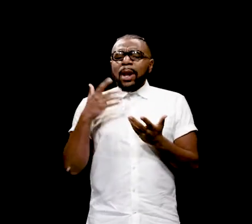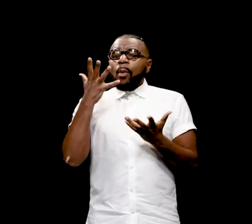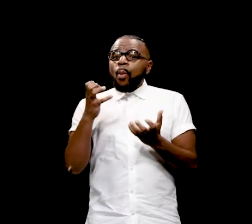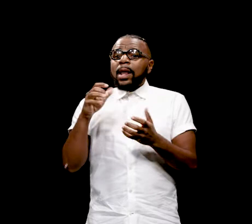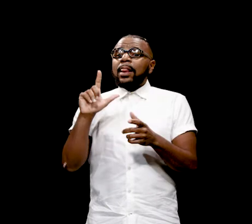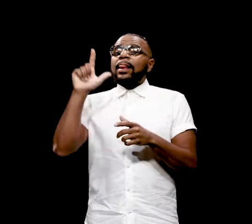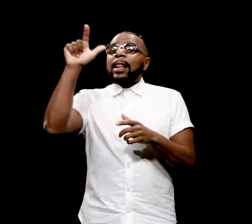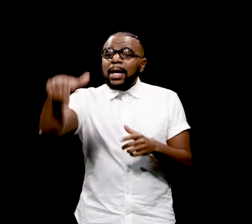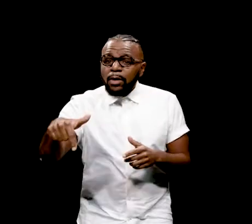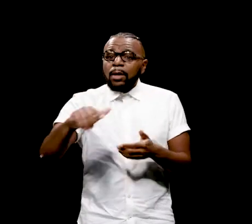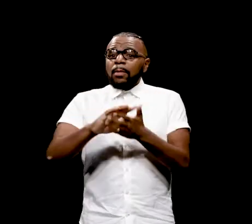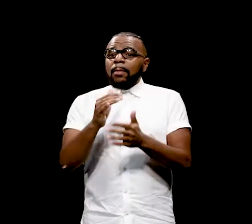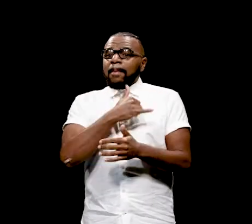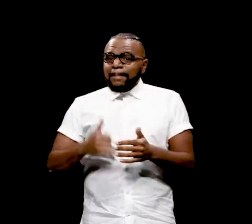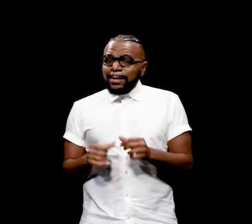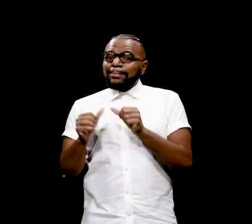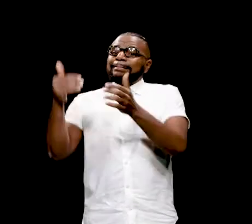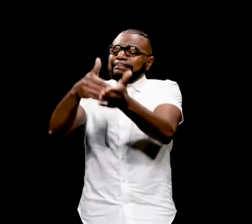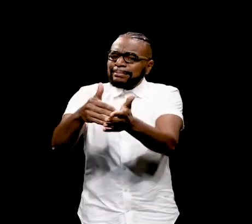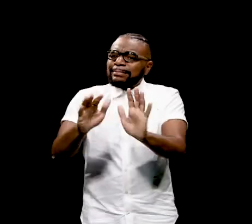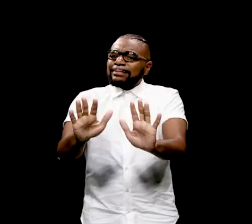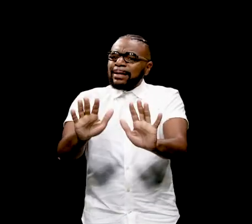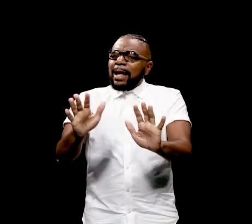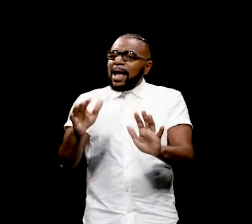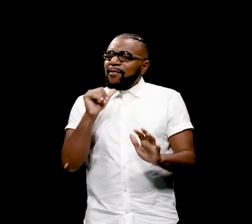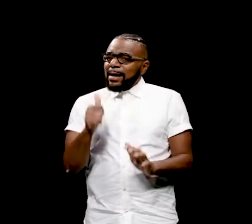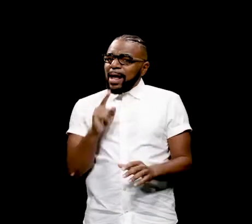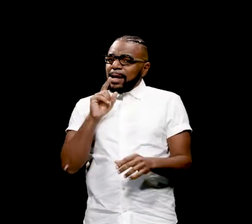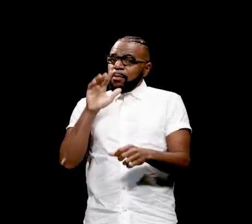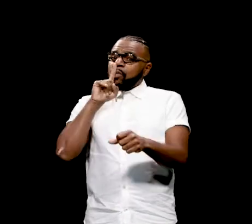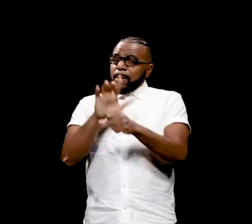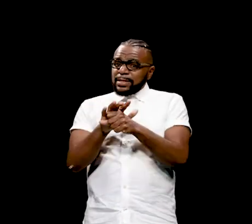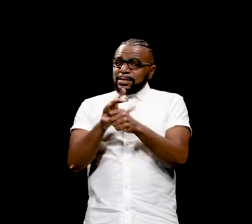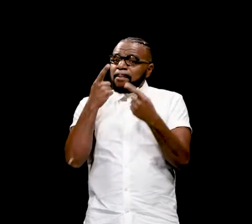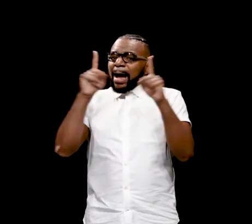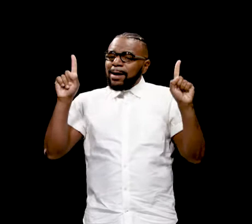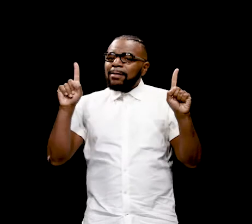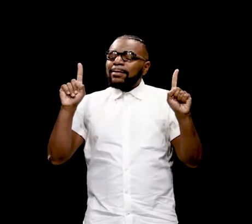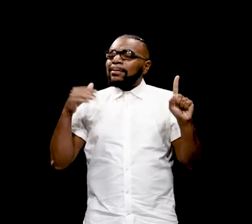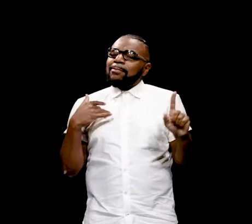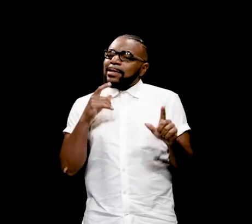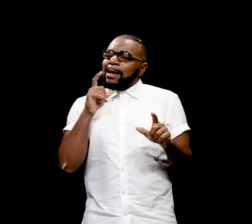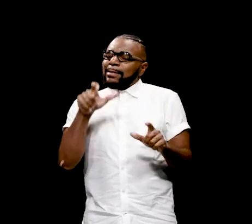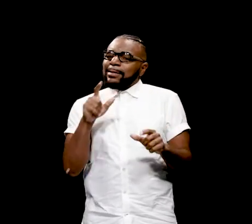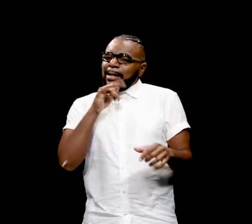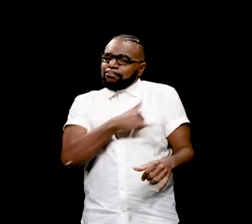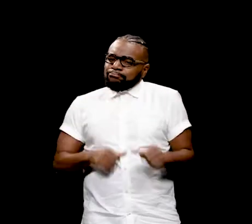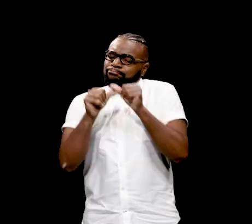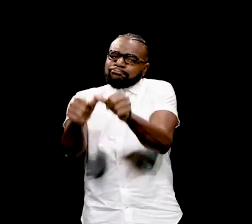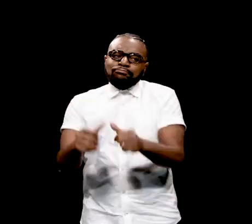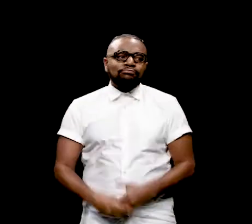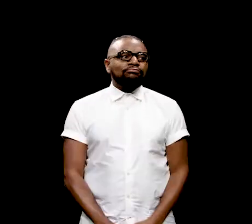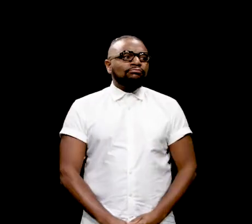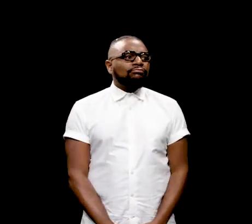election in 4 years to make sure that you don't invite me back if I haven't made good on my promises to the community. Thank you. Mayor Wheeler, would you like a minute